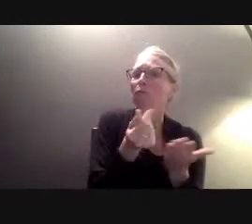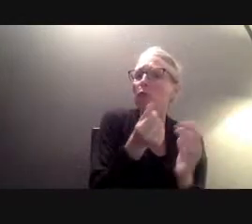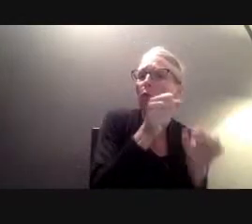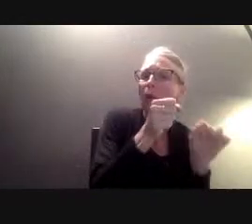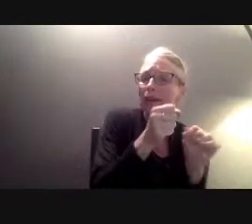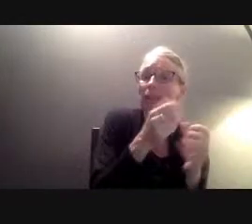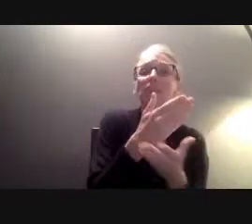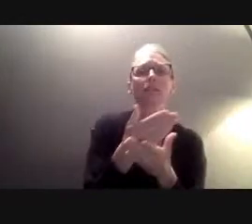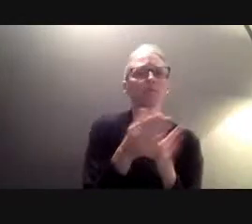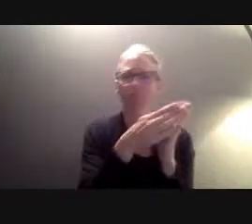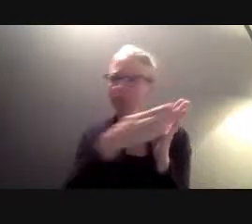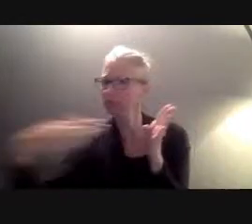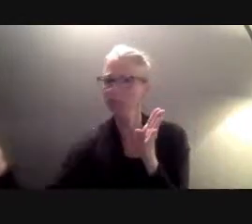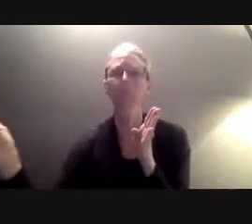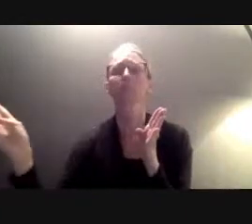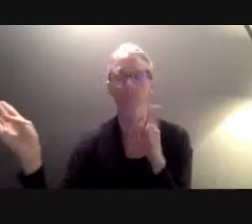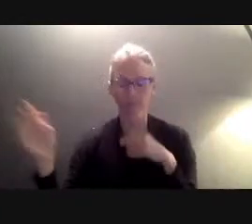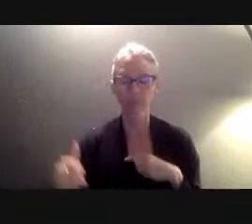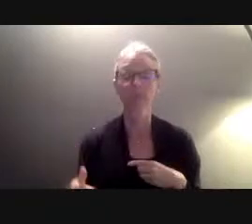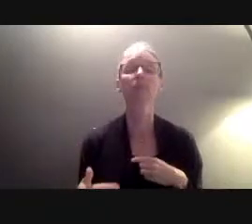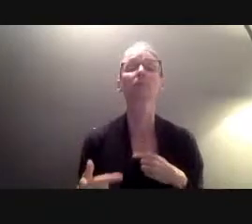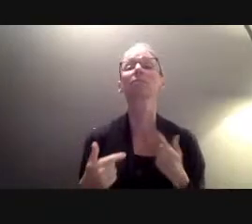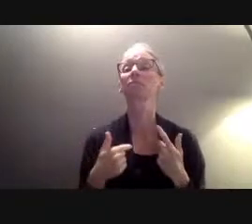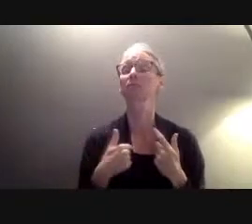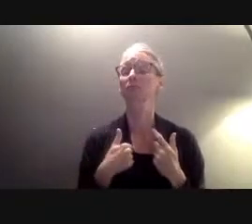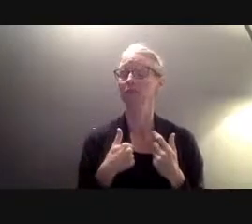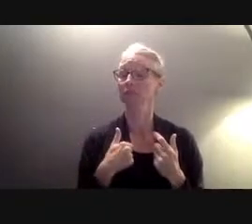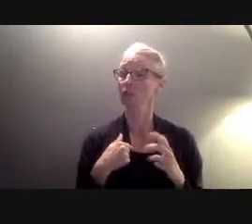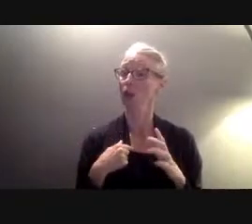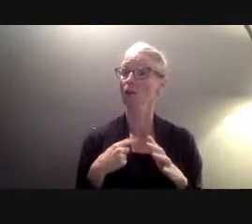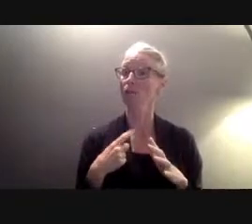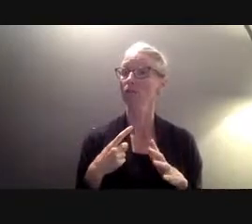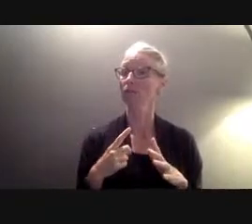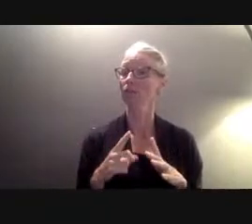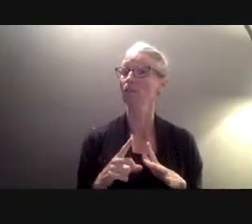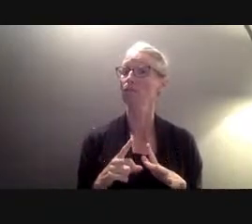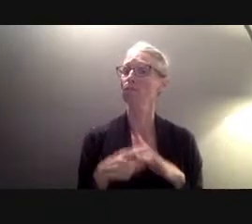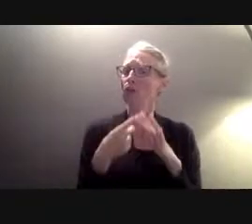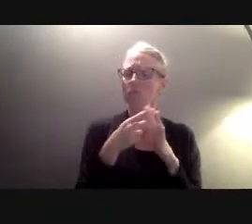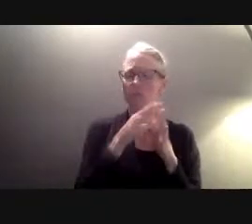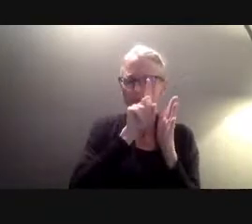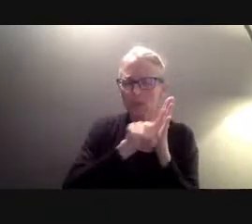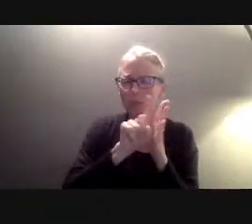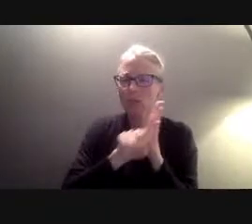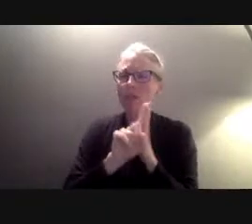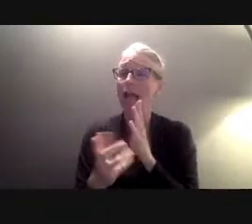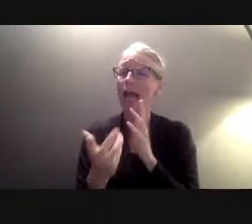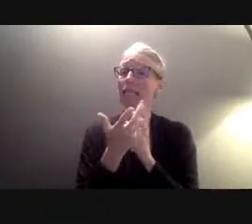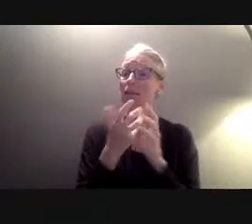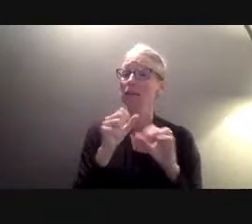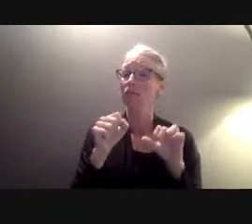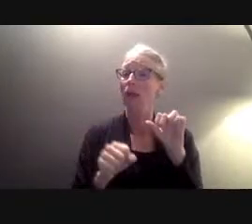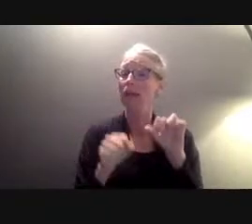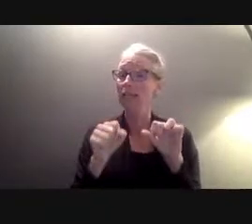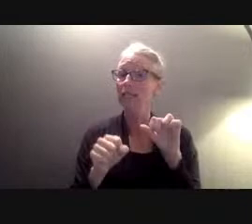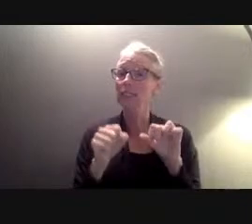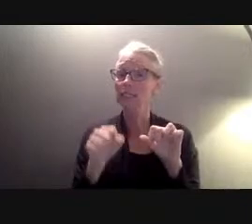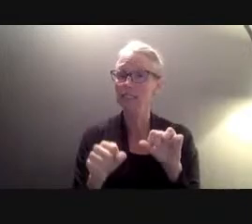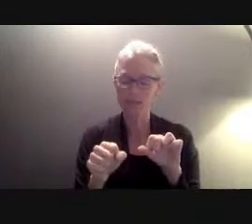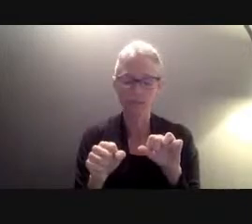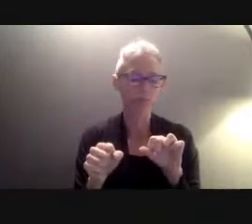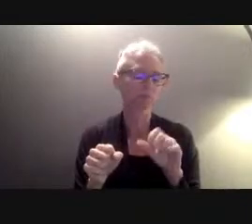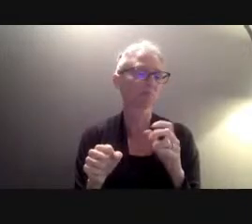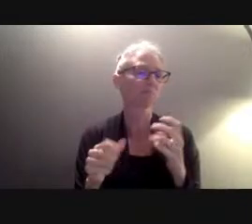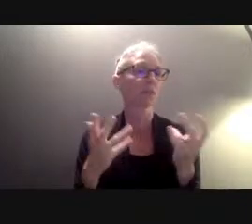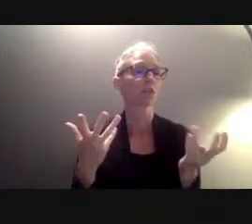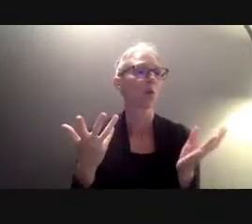first like doing adaptive bikes, even learning just like having certain simple things to like tie around my ankle